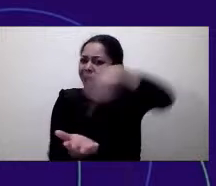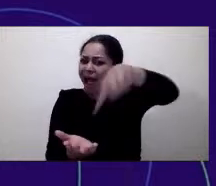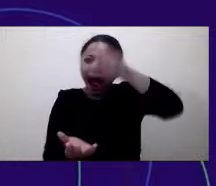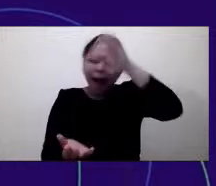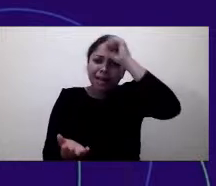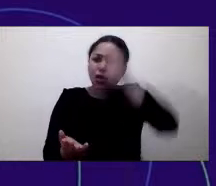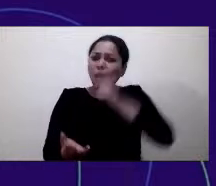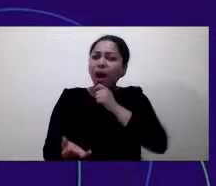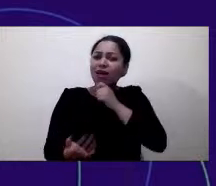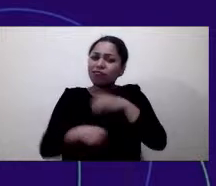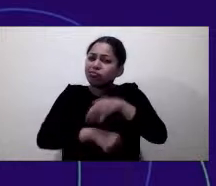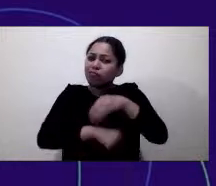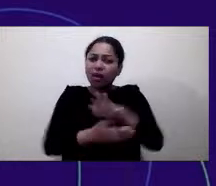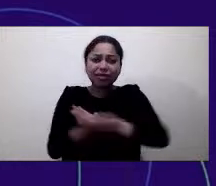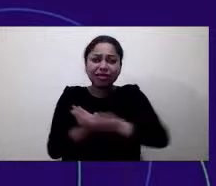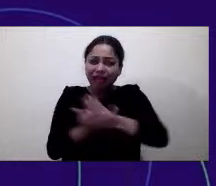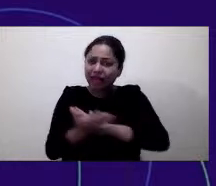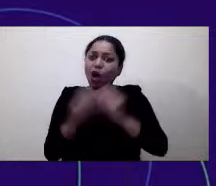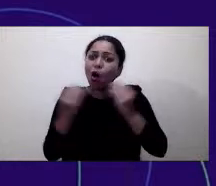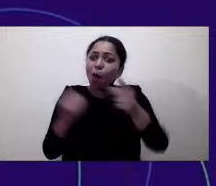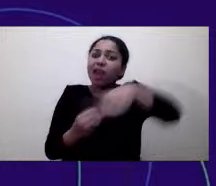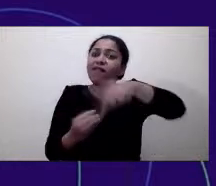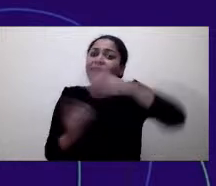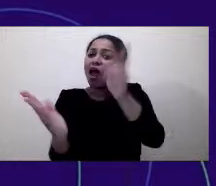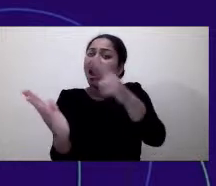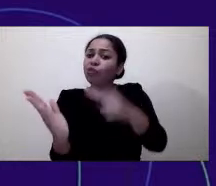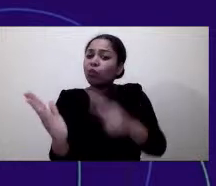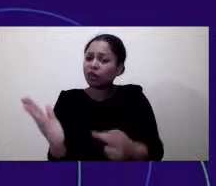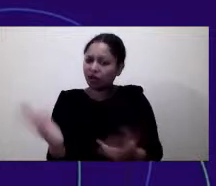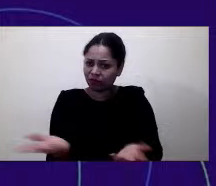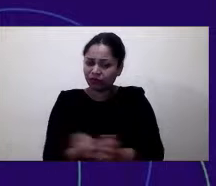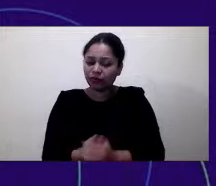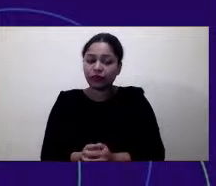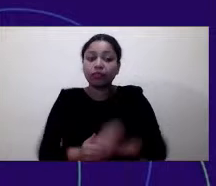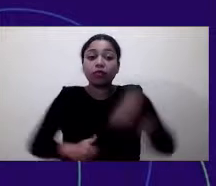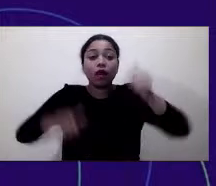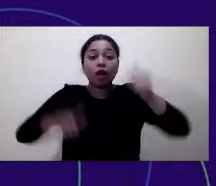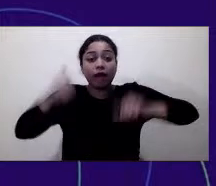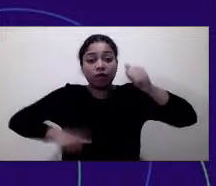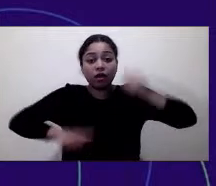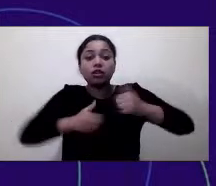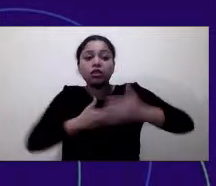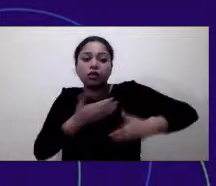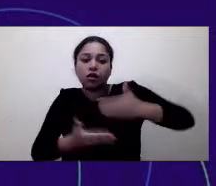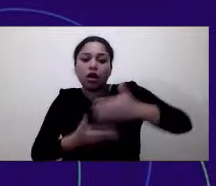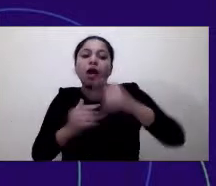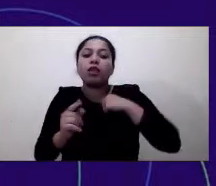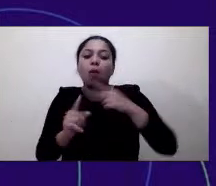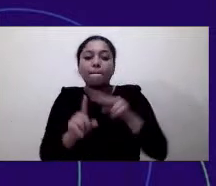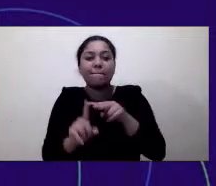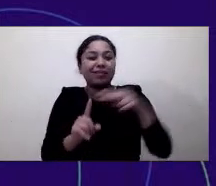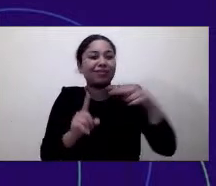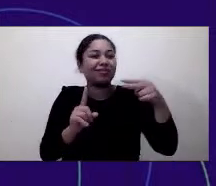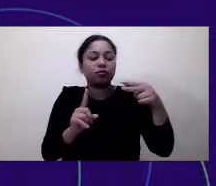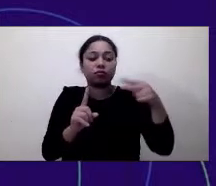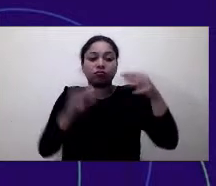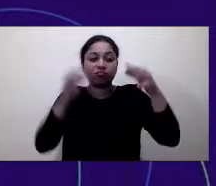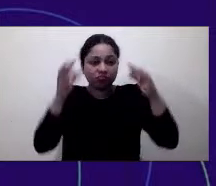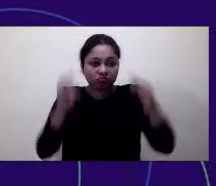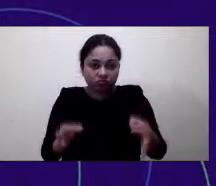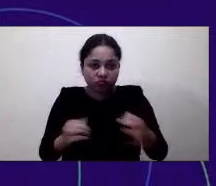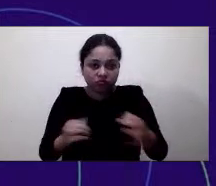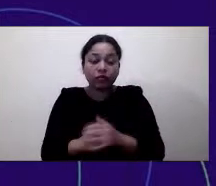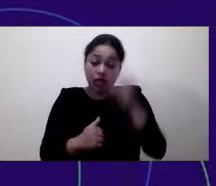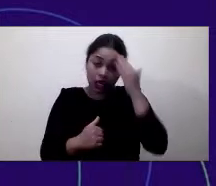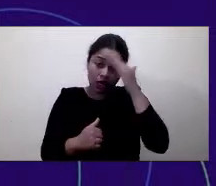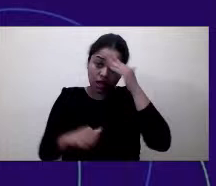So when we talk about performance assessment, and we have this authentic view of it, we understand the performance assessment will